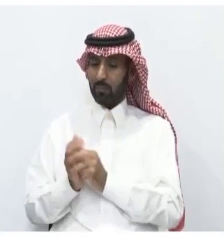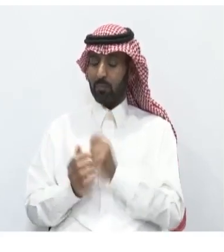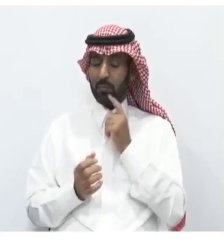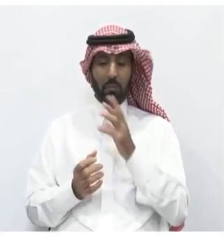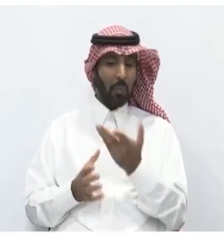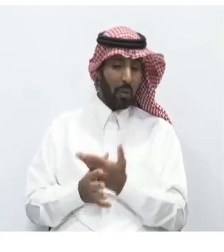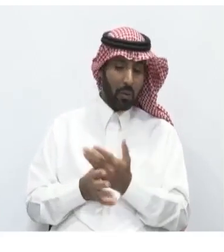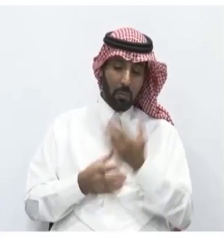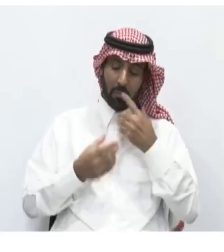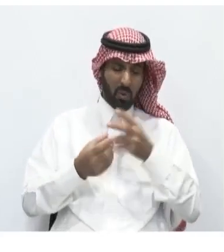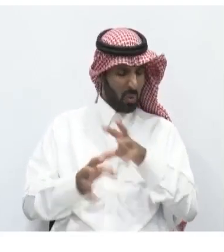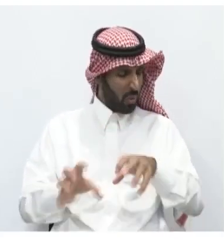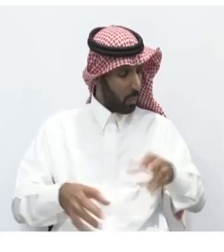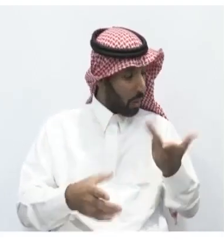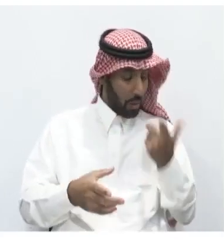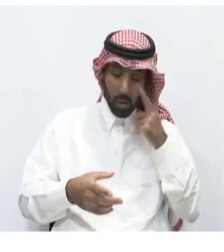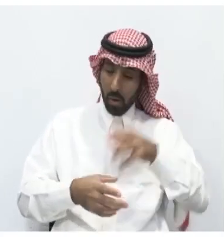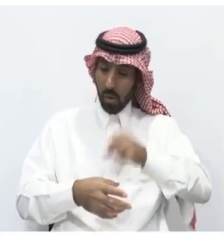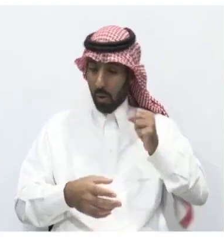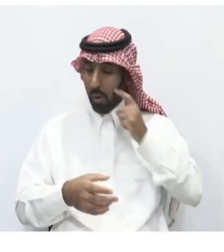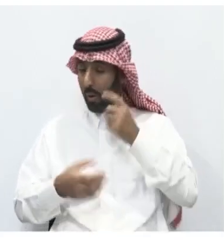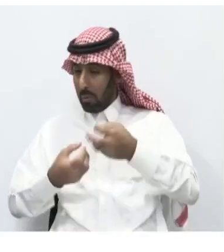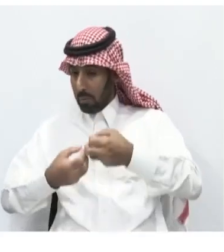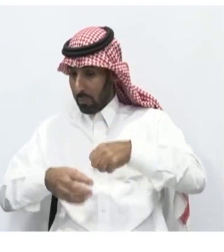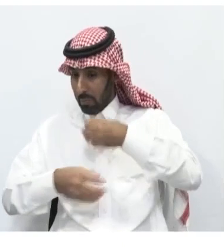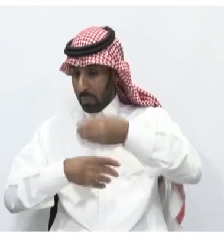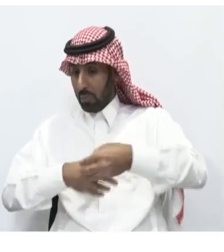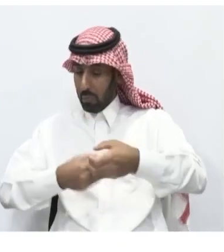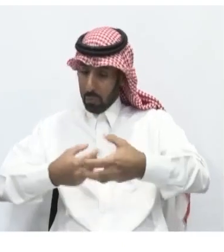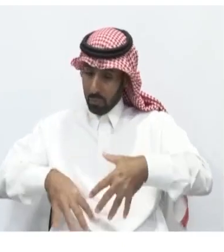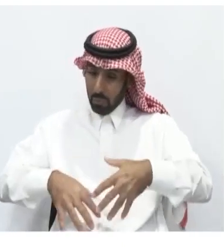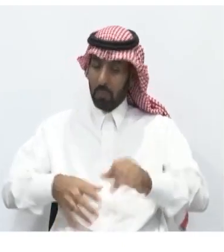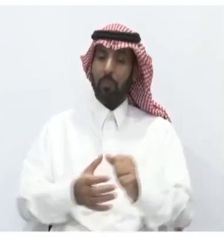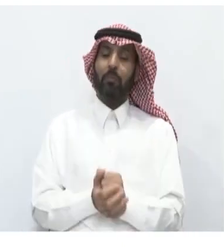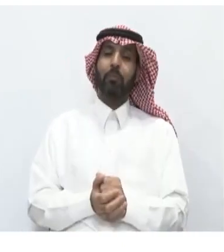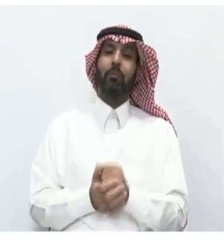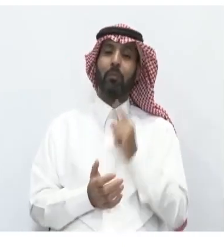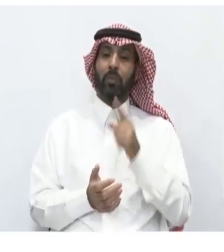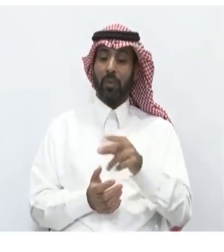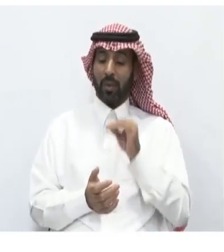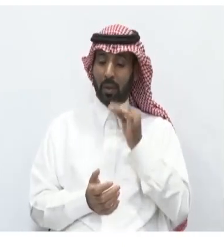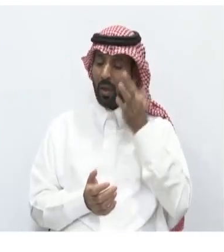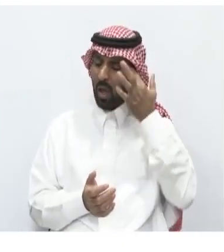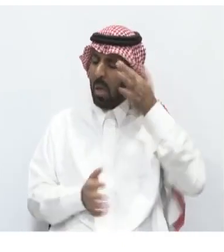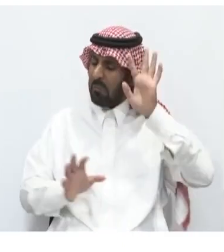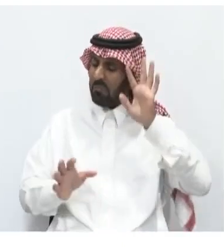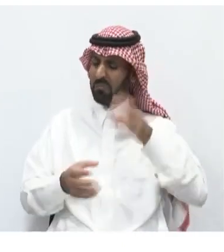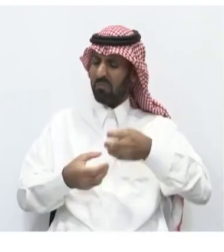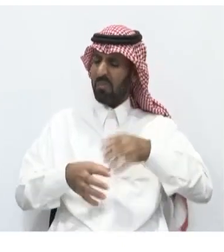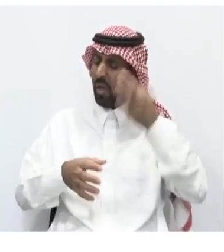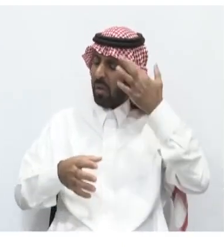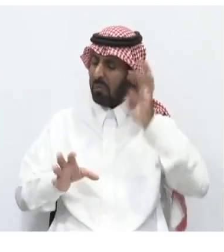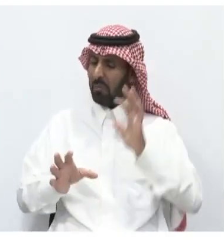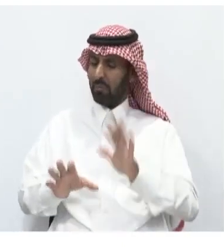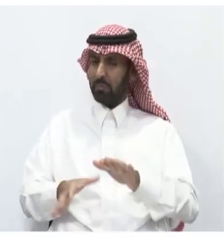a way of getting lost, stolen, or broken when you're backpacking. So only take items you won't be horrified or heartbroken